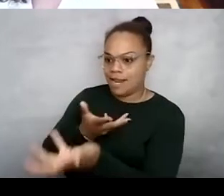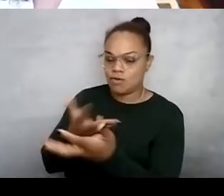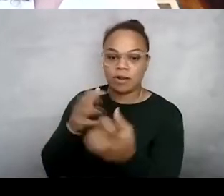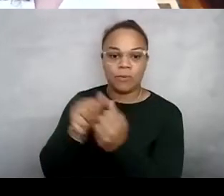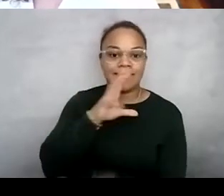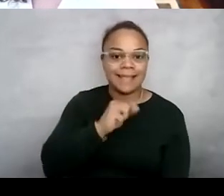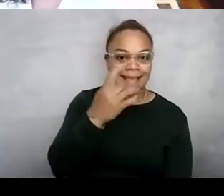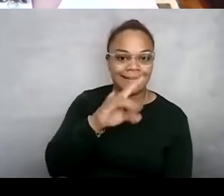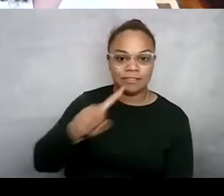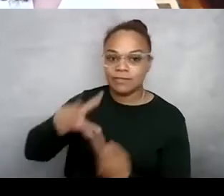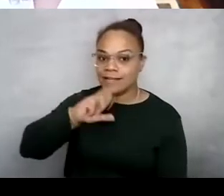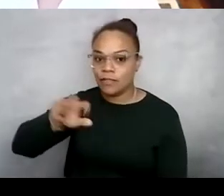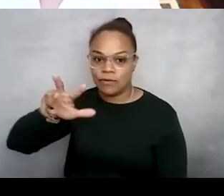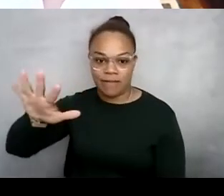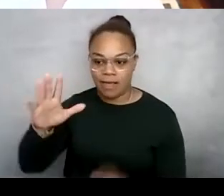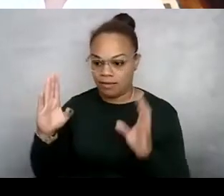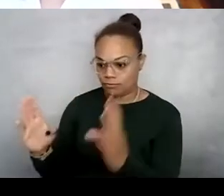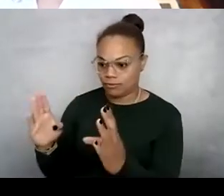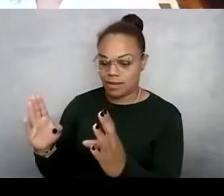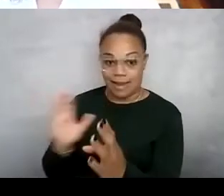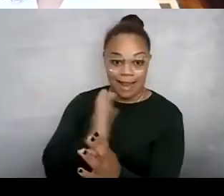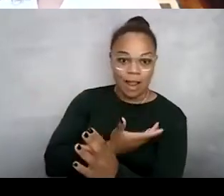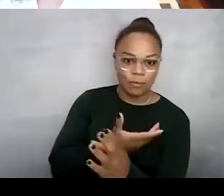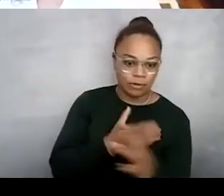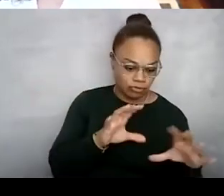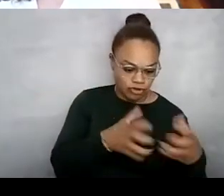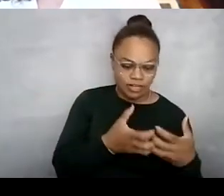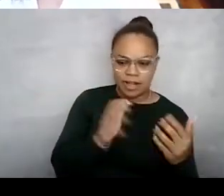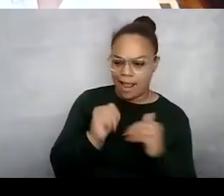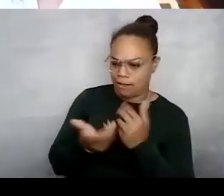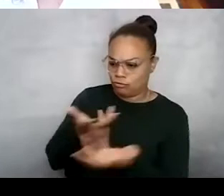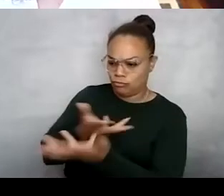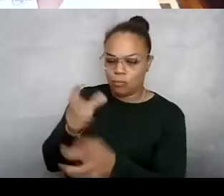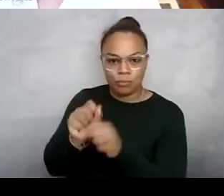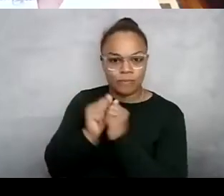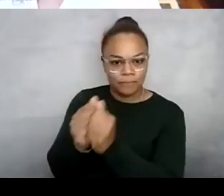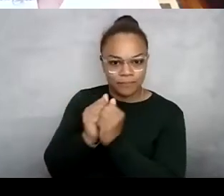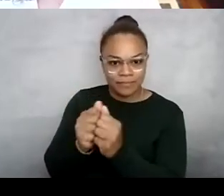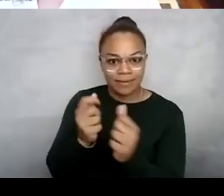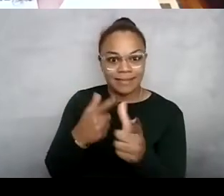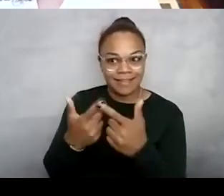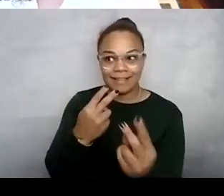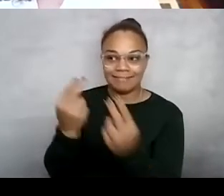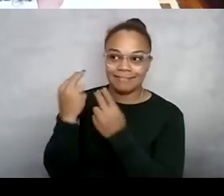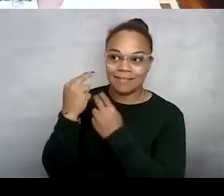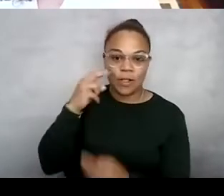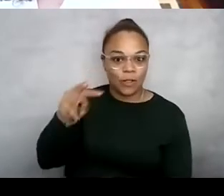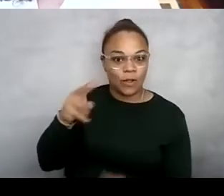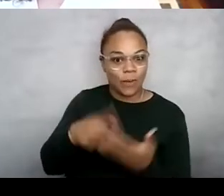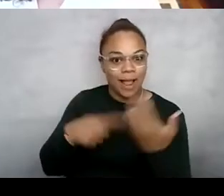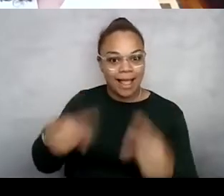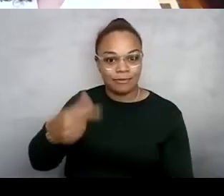our generation? And look what happened in Georgia. That race that happened, Osloff and Warnock, and that